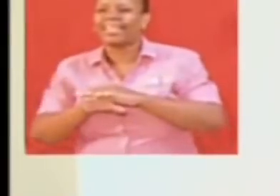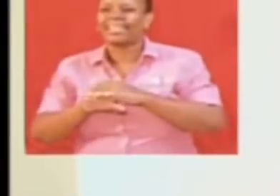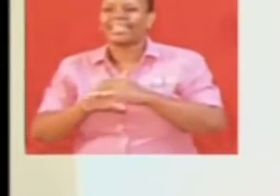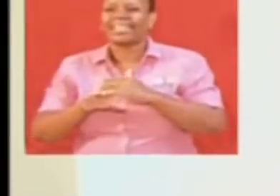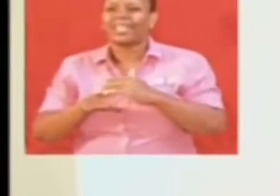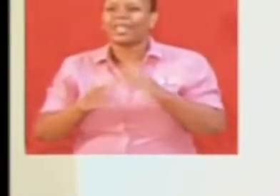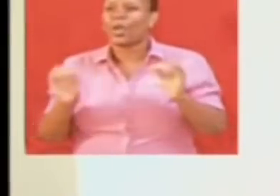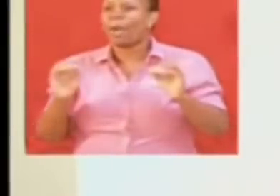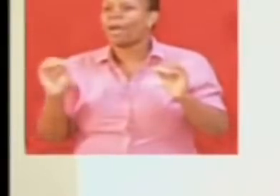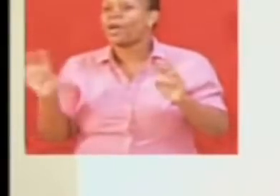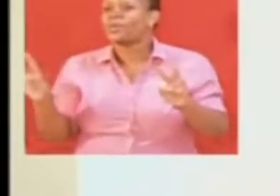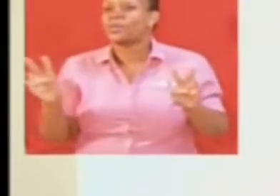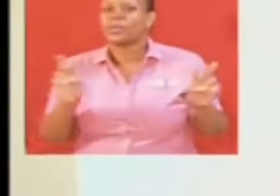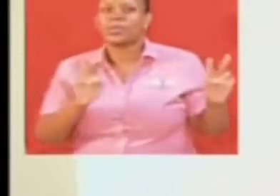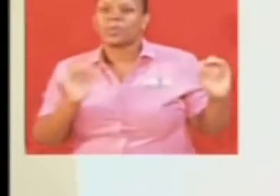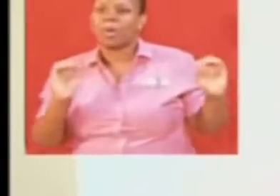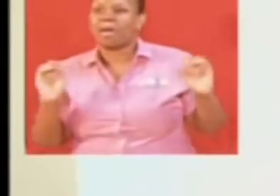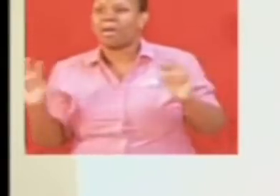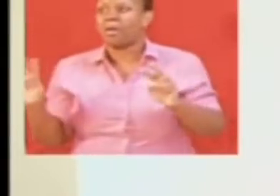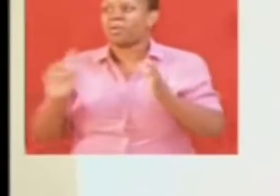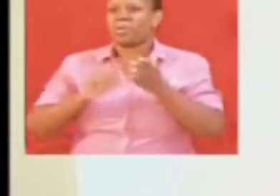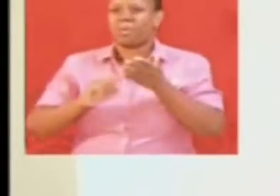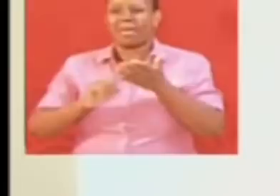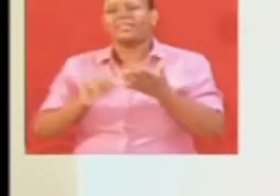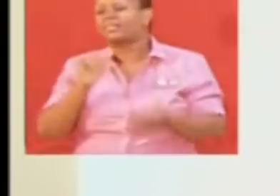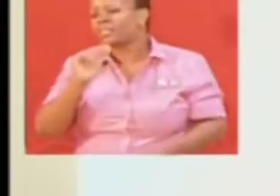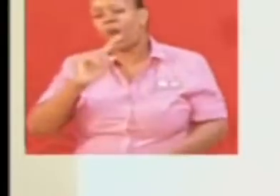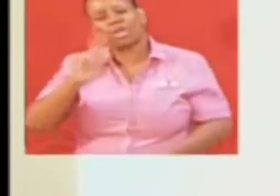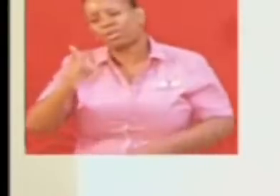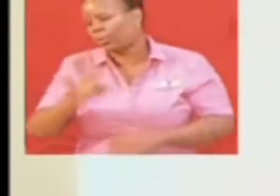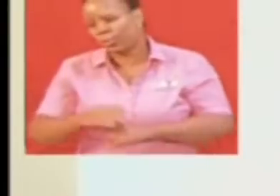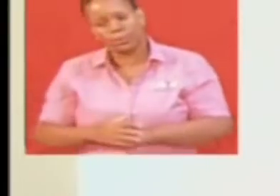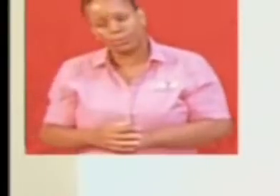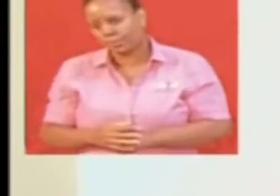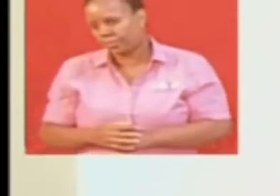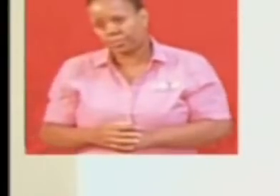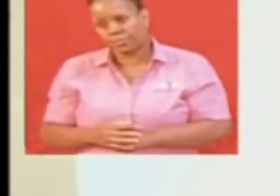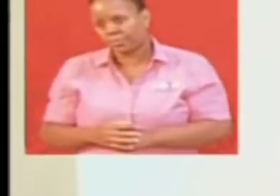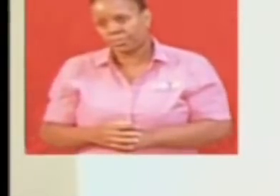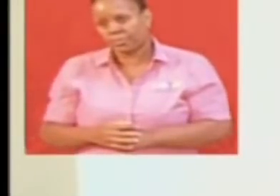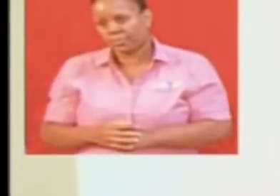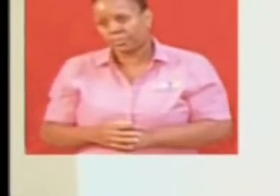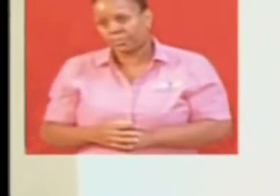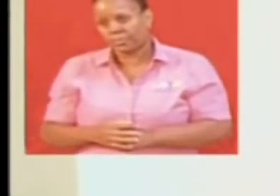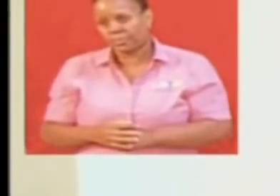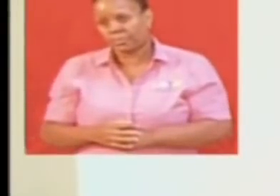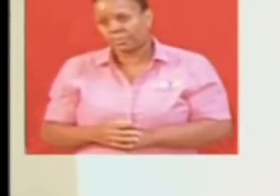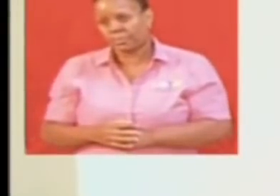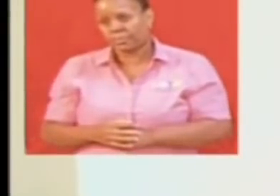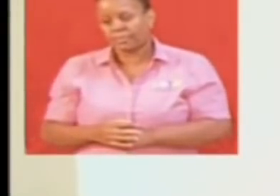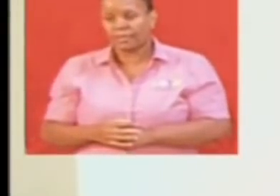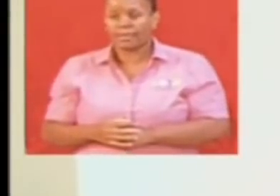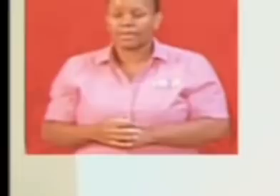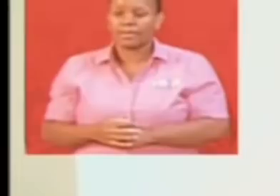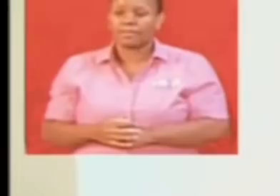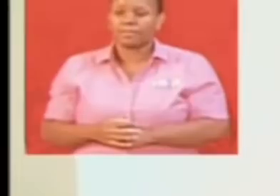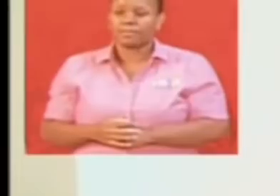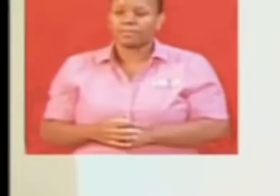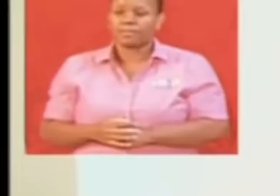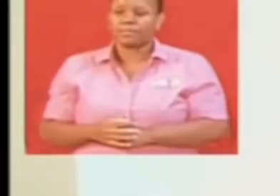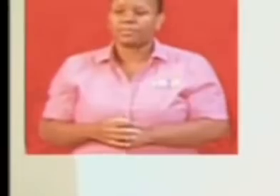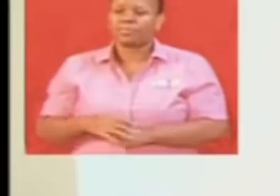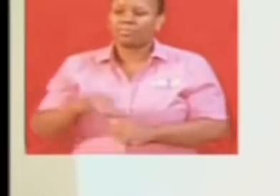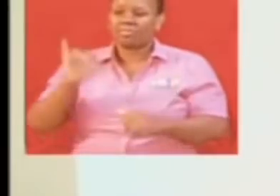have, from the major problem we had in that situation was Venezuelans crossing